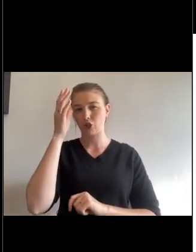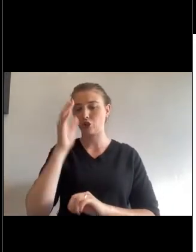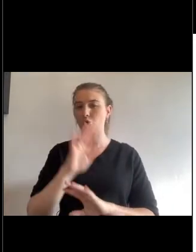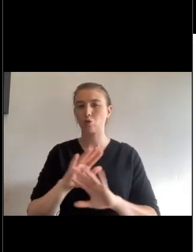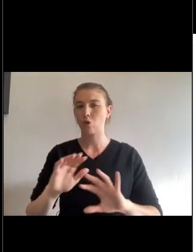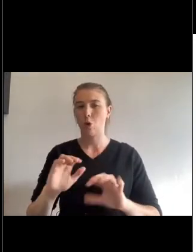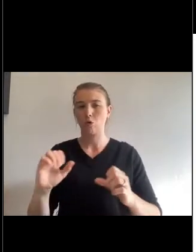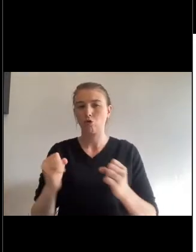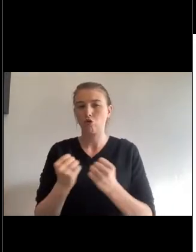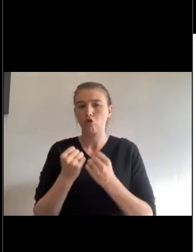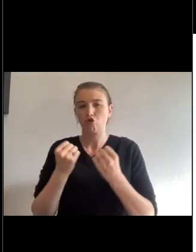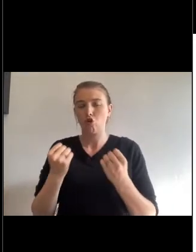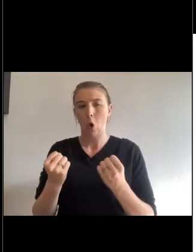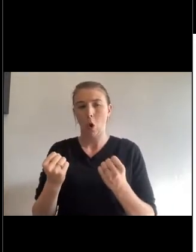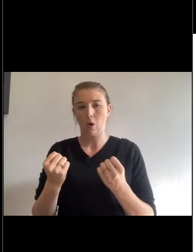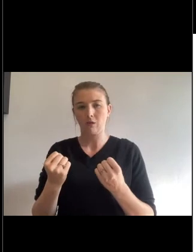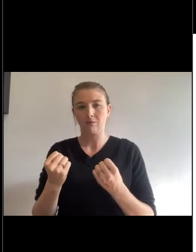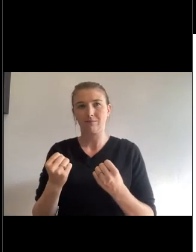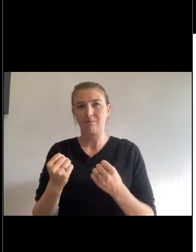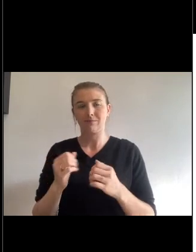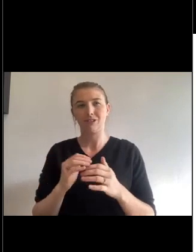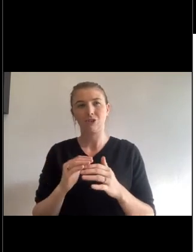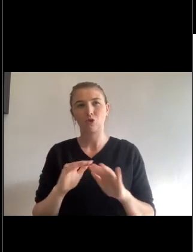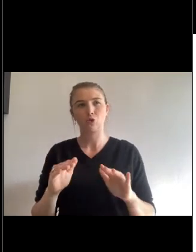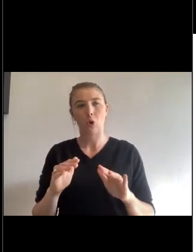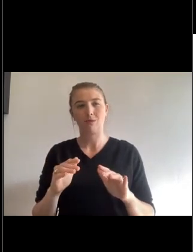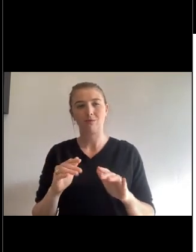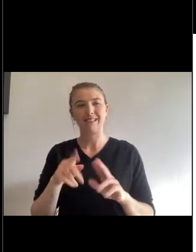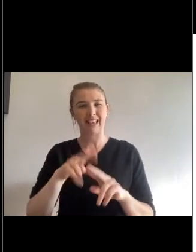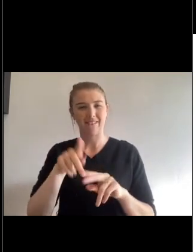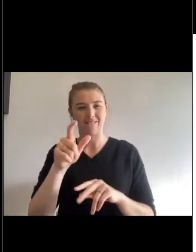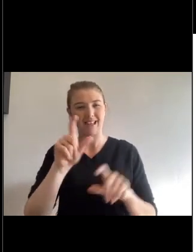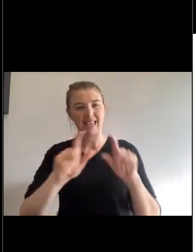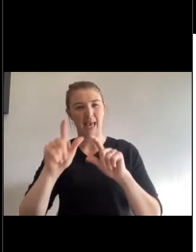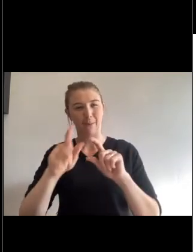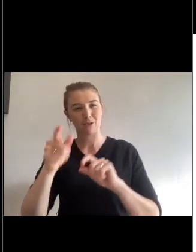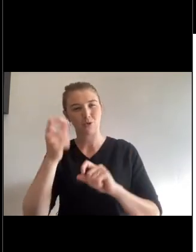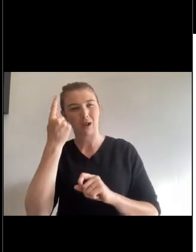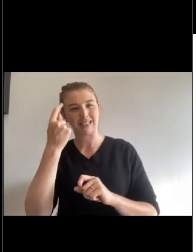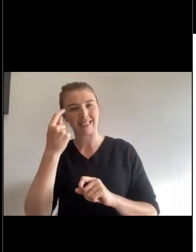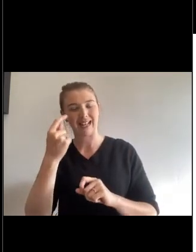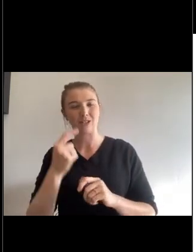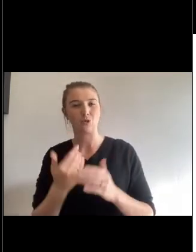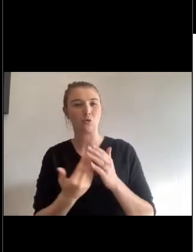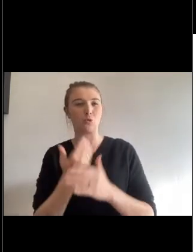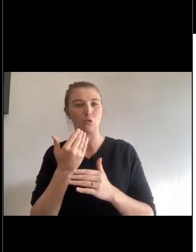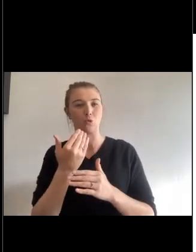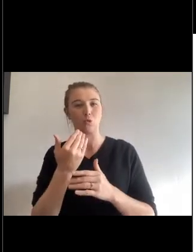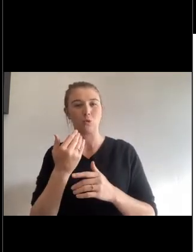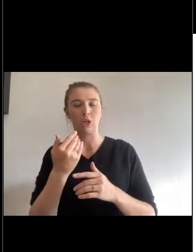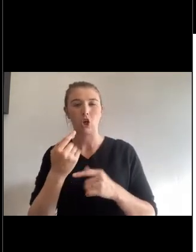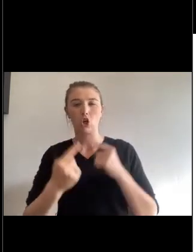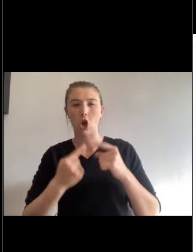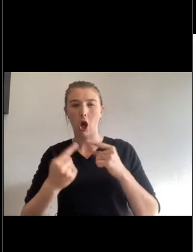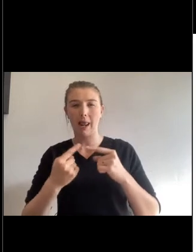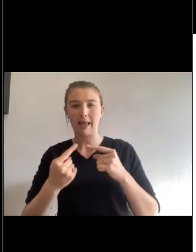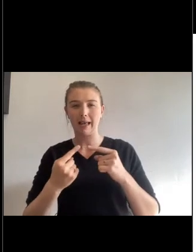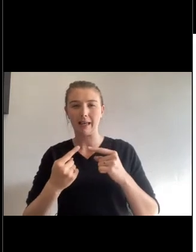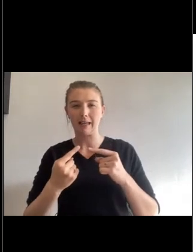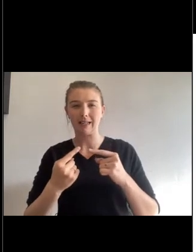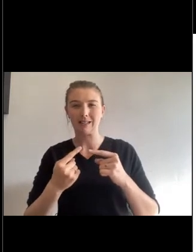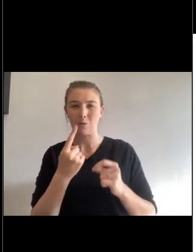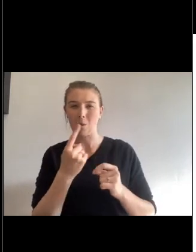strong. I wasn't, if chemists would understand, knew curly arrows very well. And that was one of the feedback.